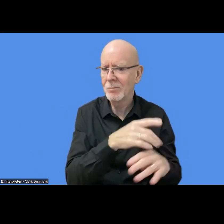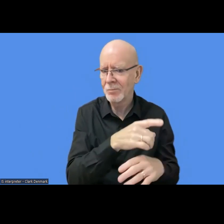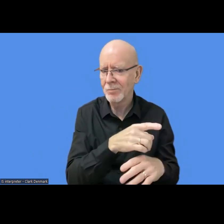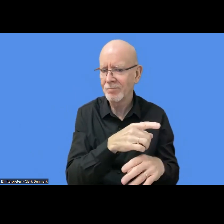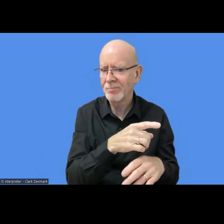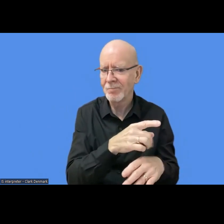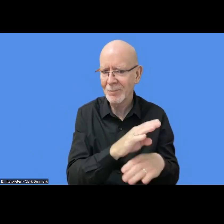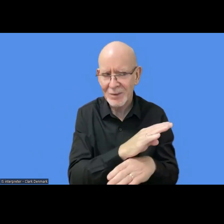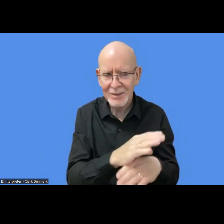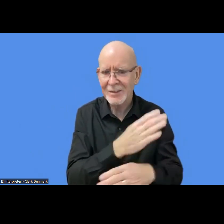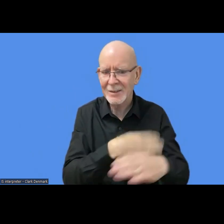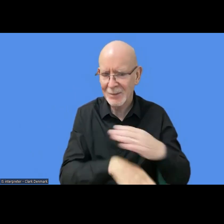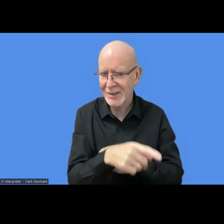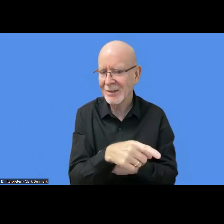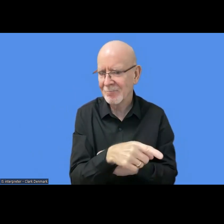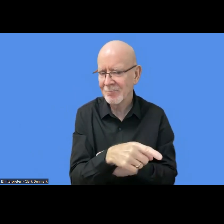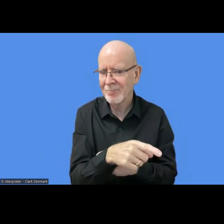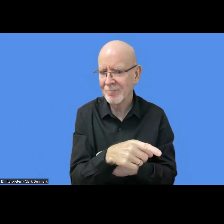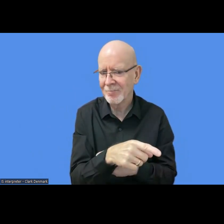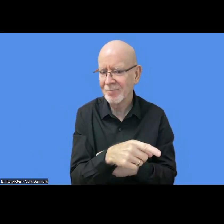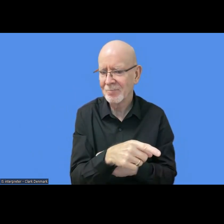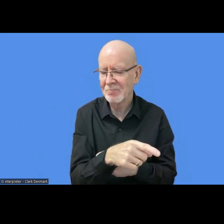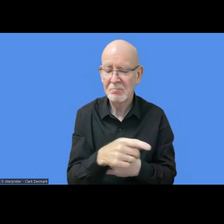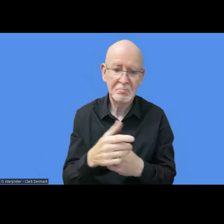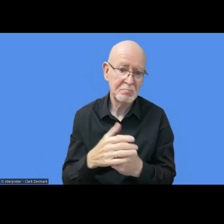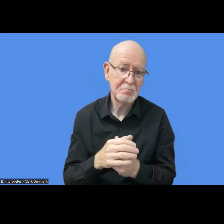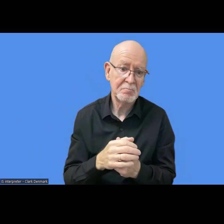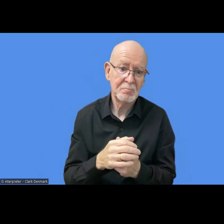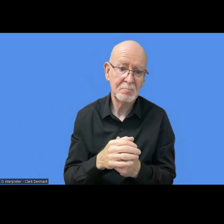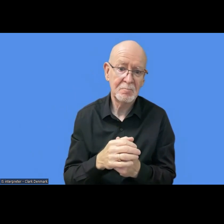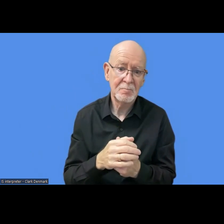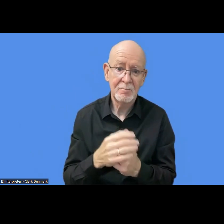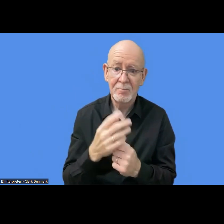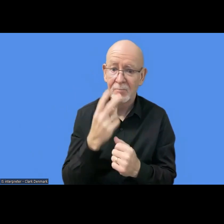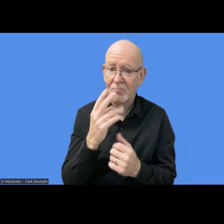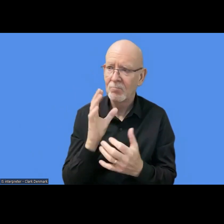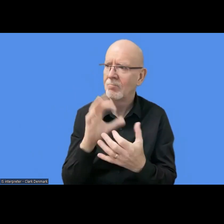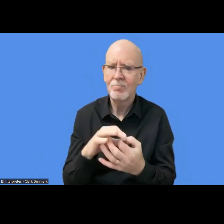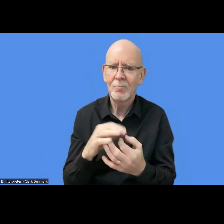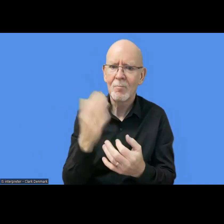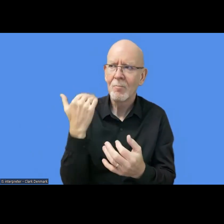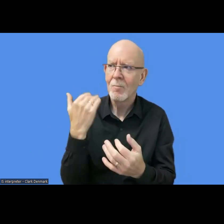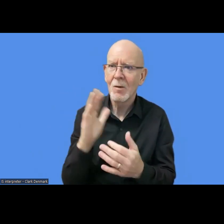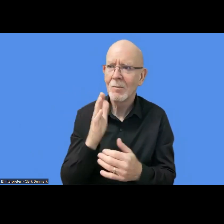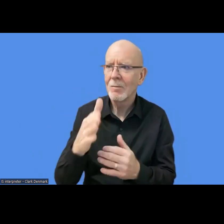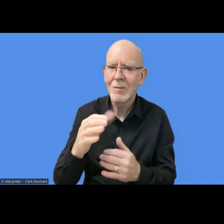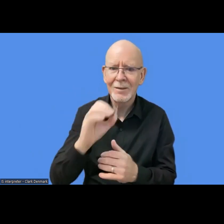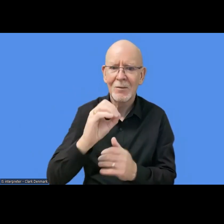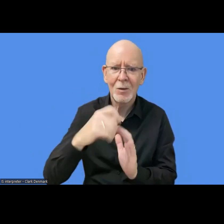1/3 says yes, 33% say yes, they have either attended in person or virtual the Zero Project Conference in the